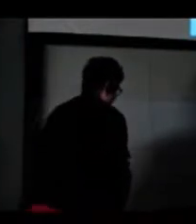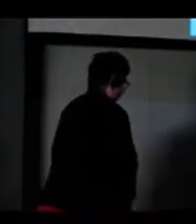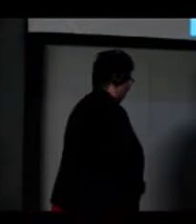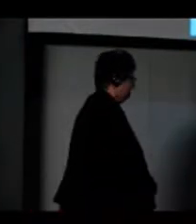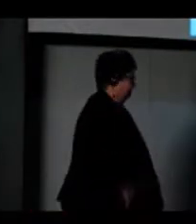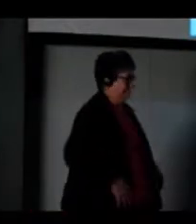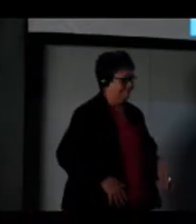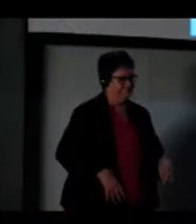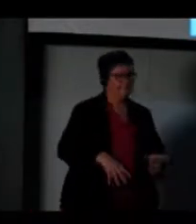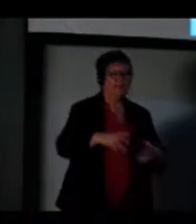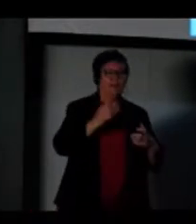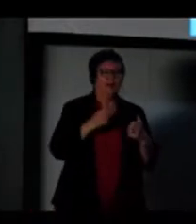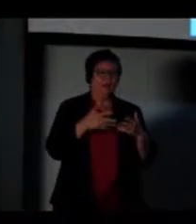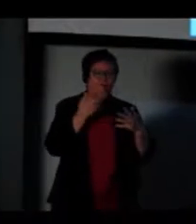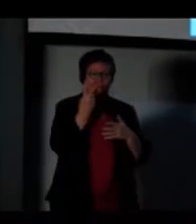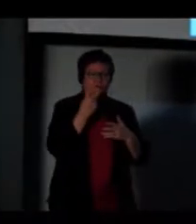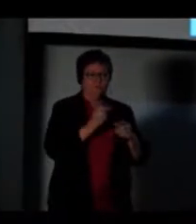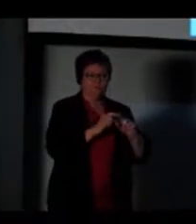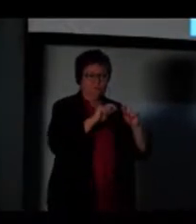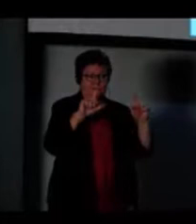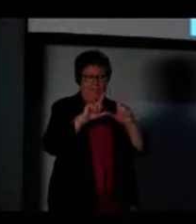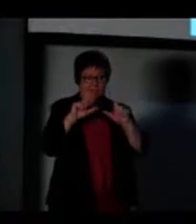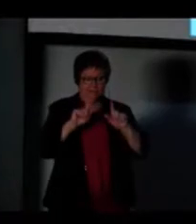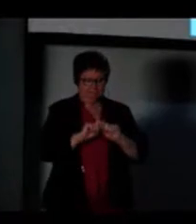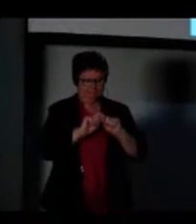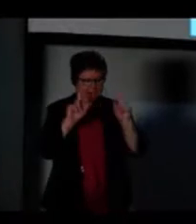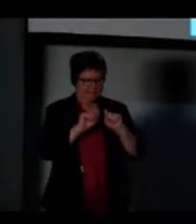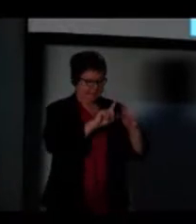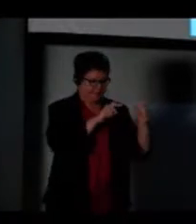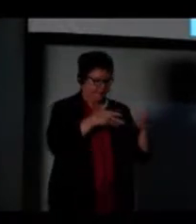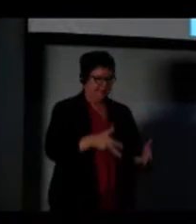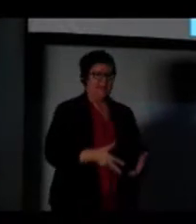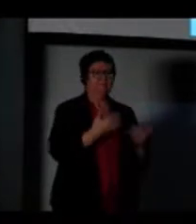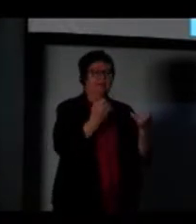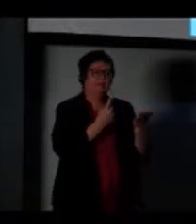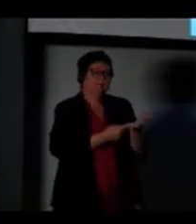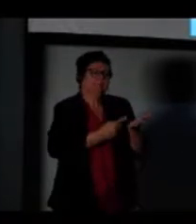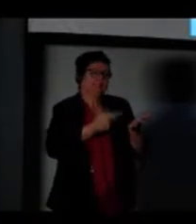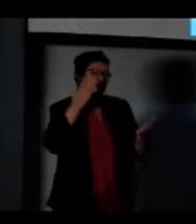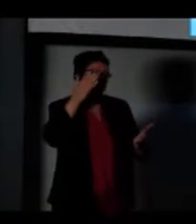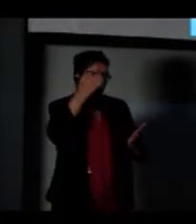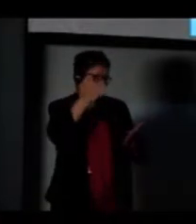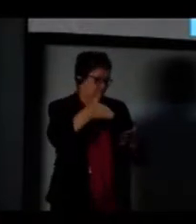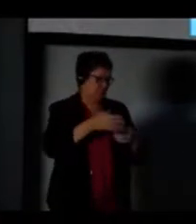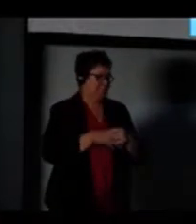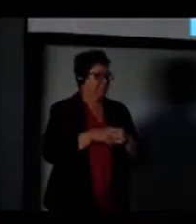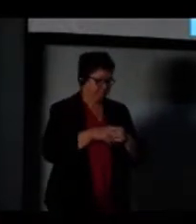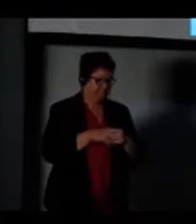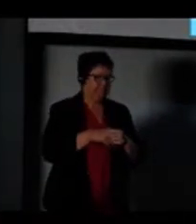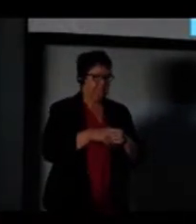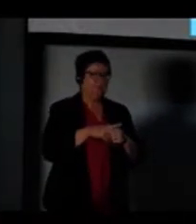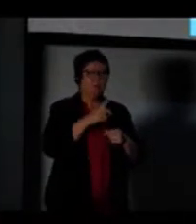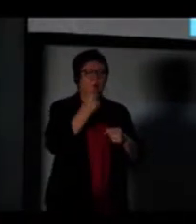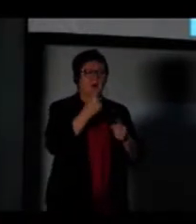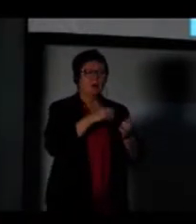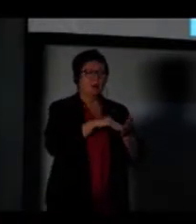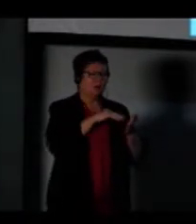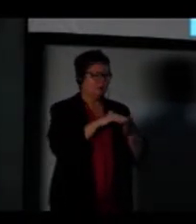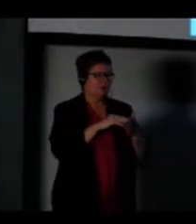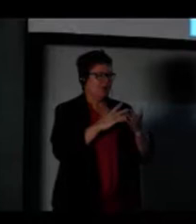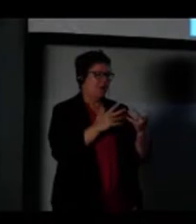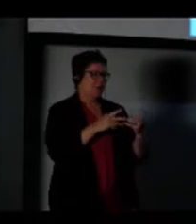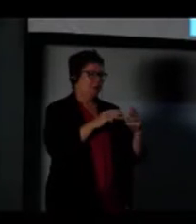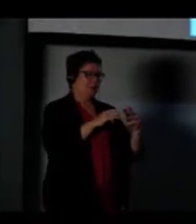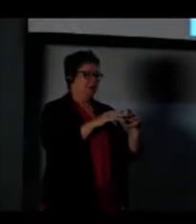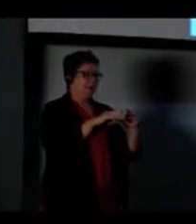guess there are two things I particularly see as important for the future. One, I often refer to as putting the museum